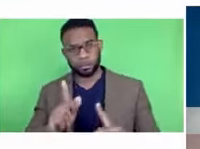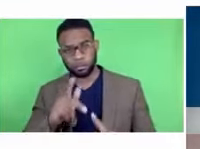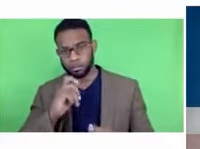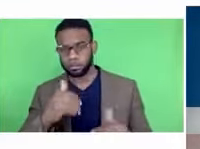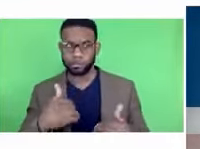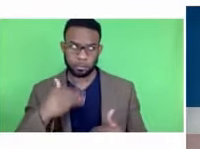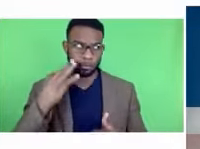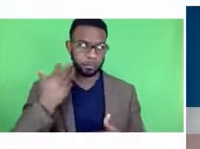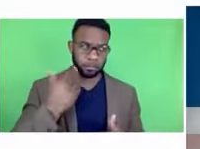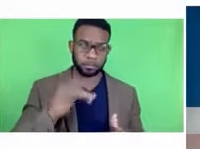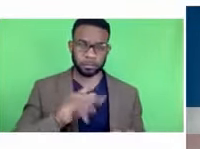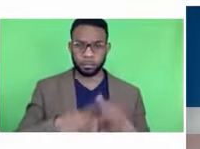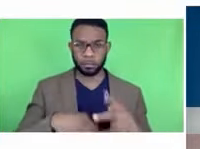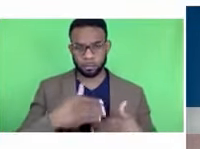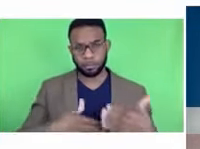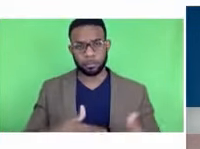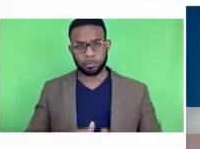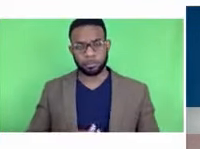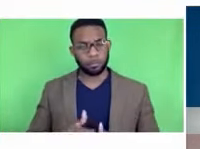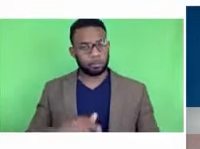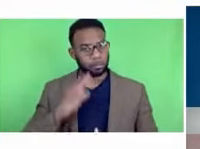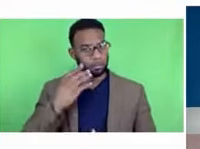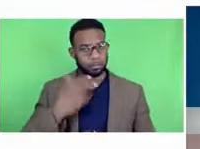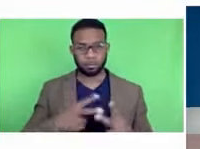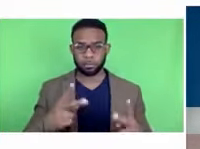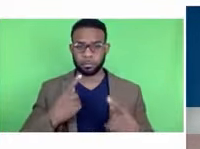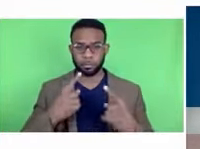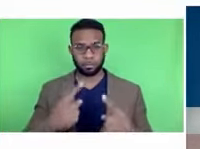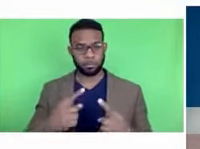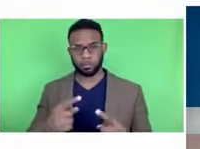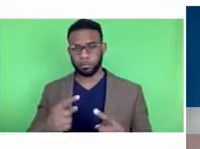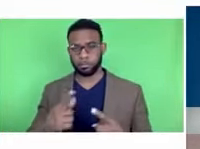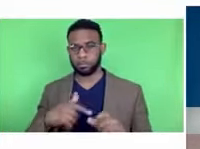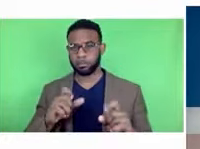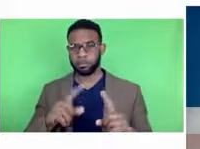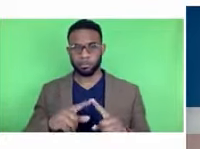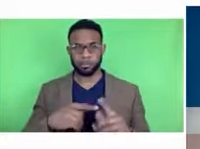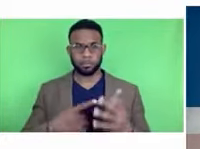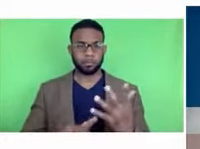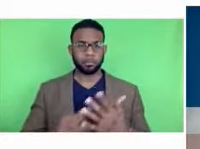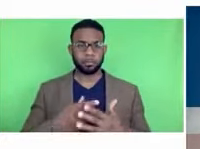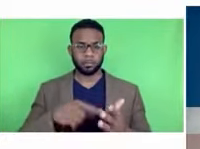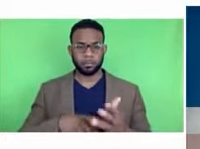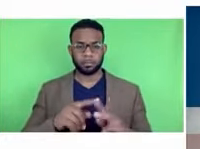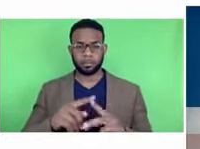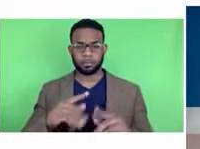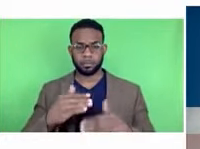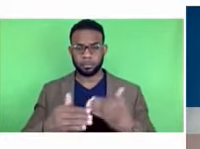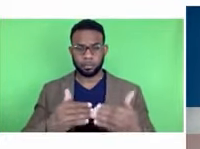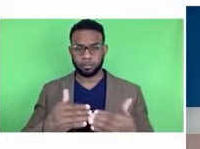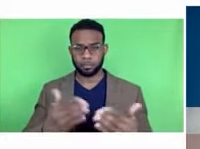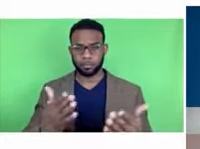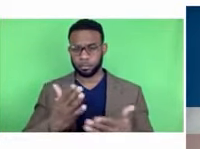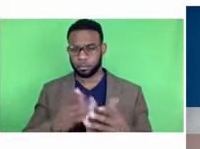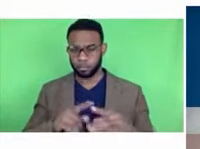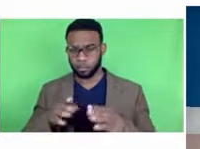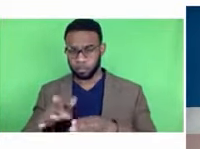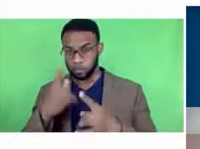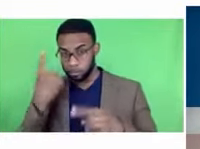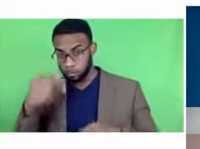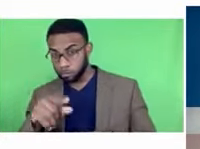gone through the same kind of process and they've been very successful and been able to go through this different steps. And here's some different ways that it worked for them.